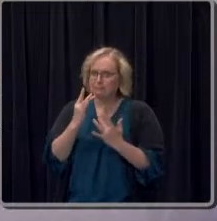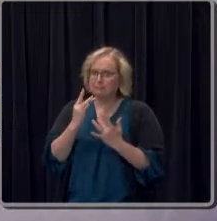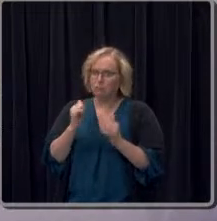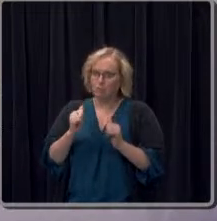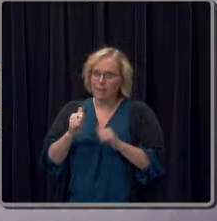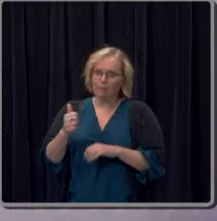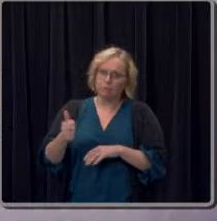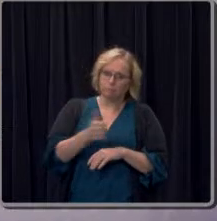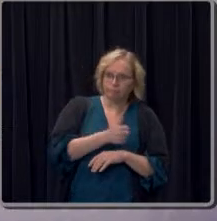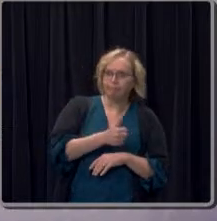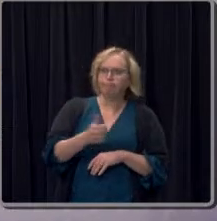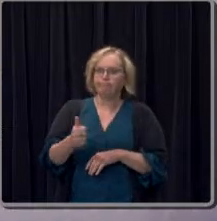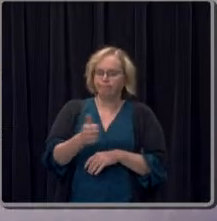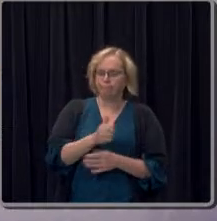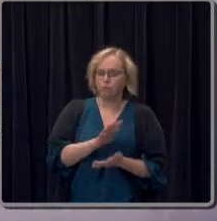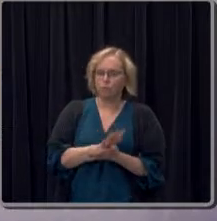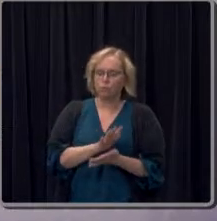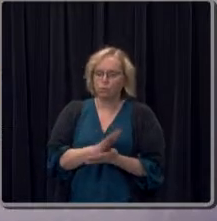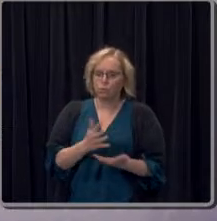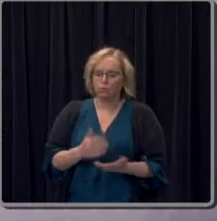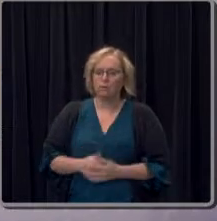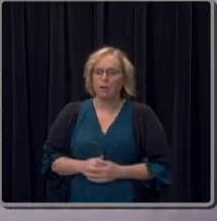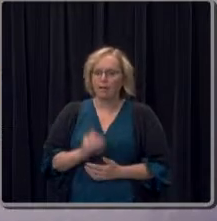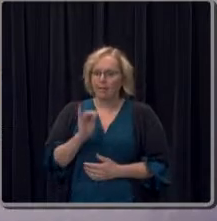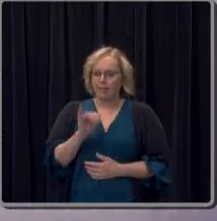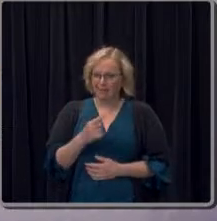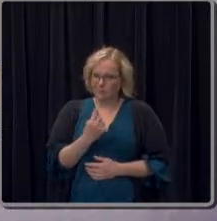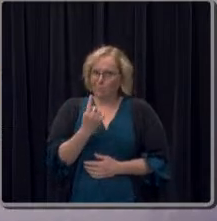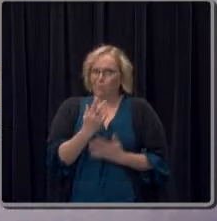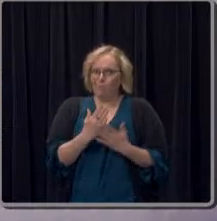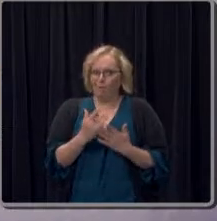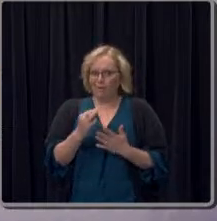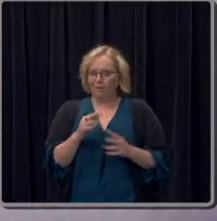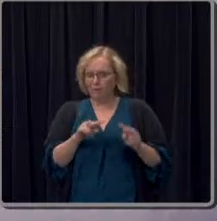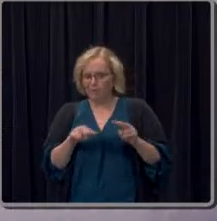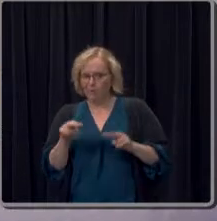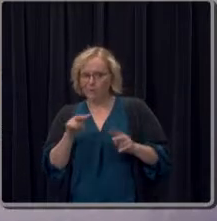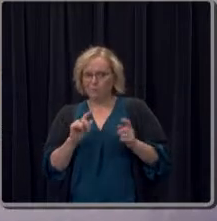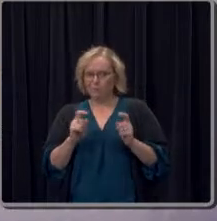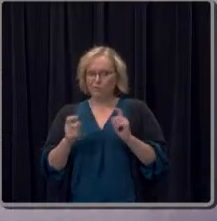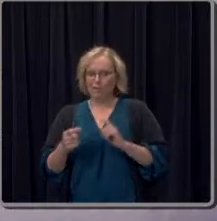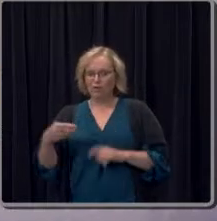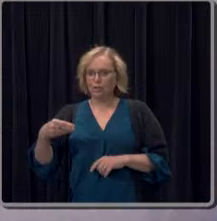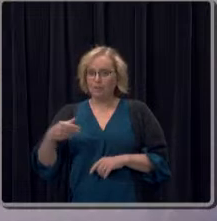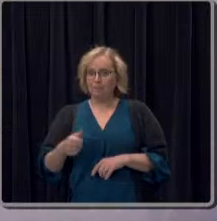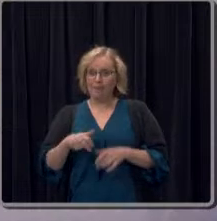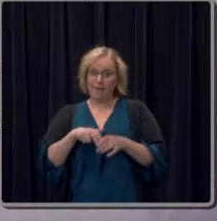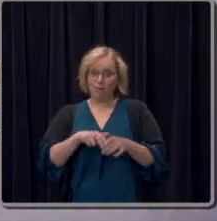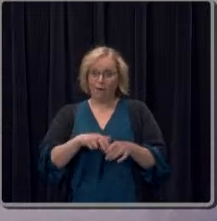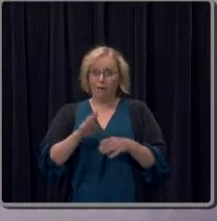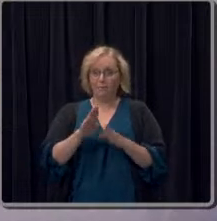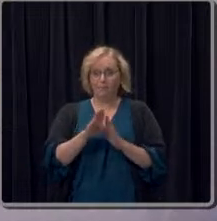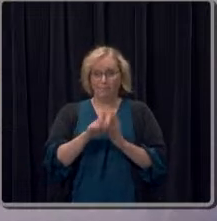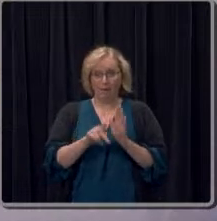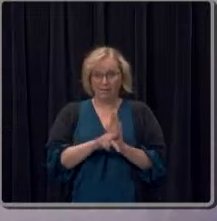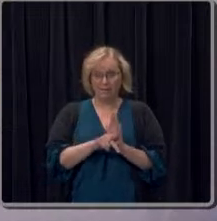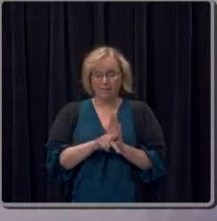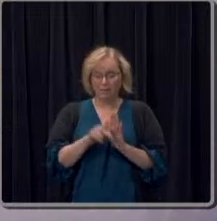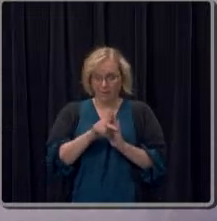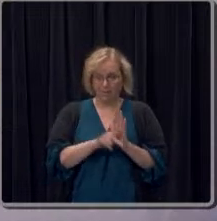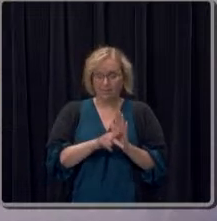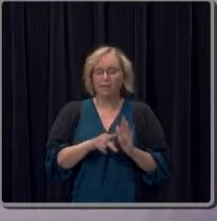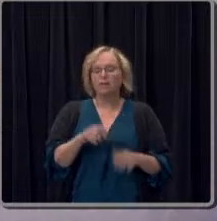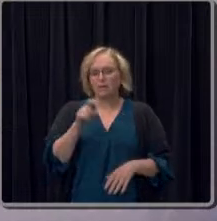school. That is the one piece that if we look to change our pay ride policy would need board action.